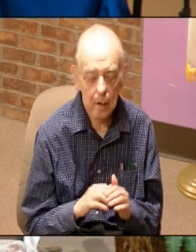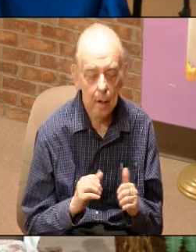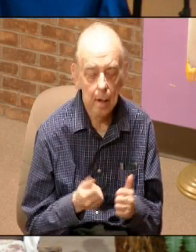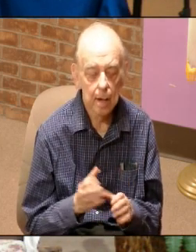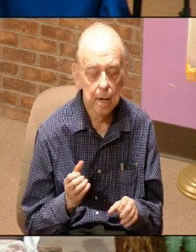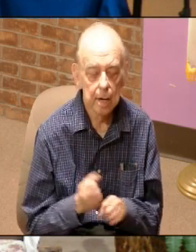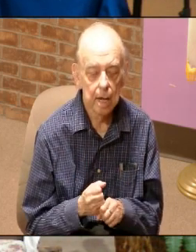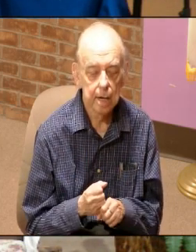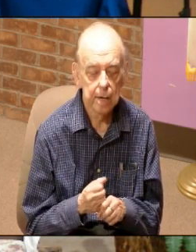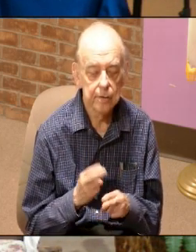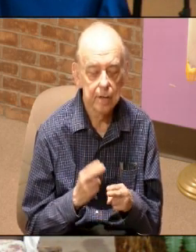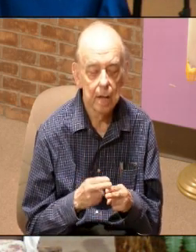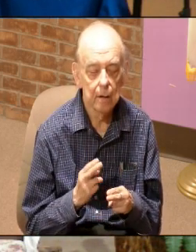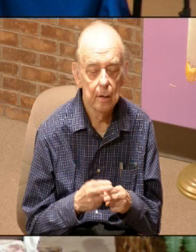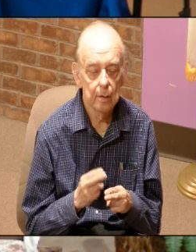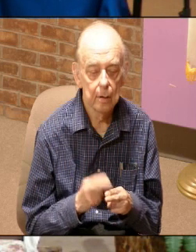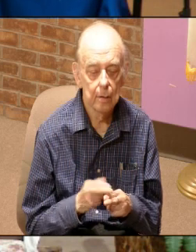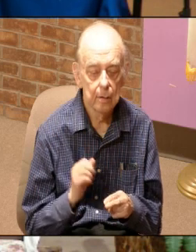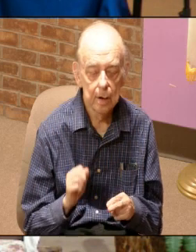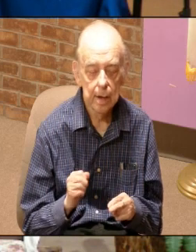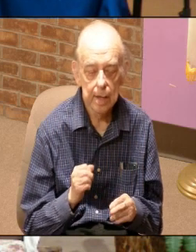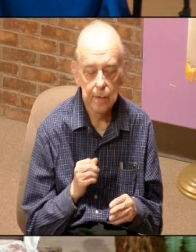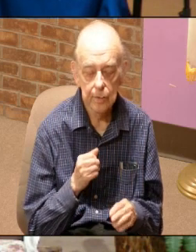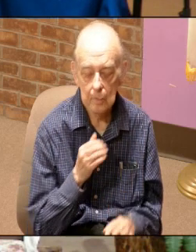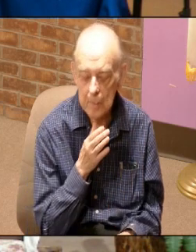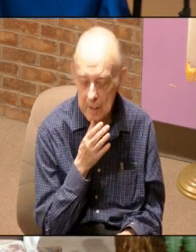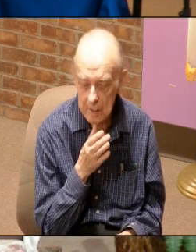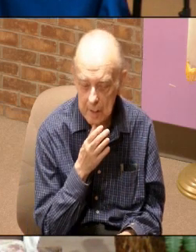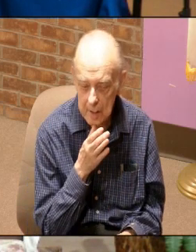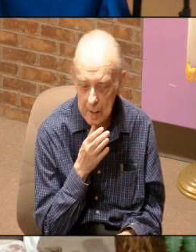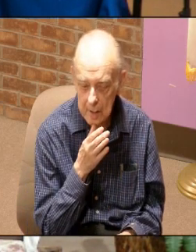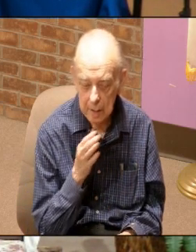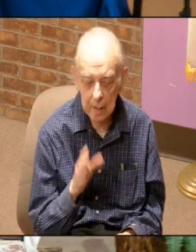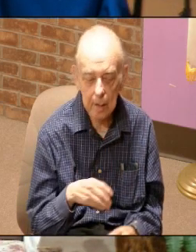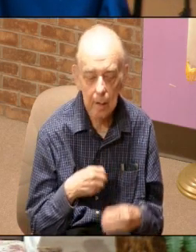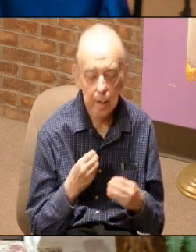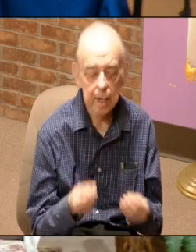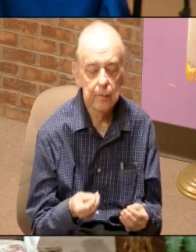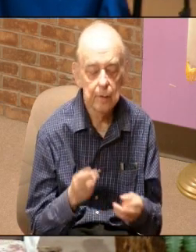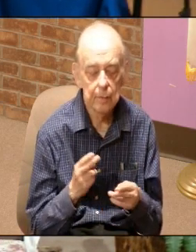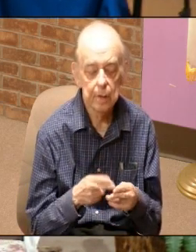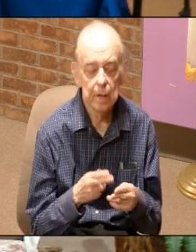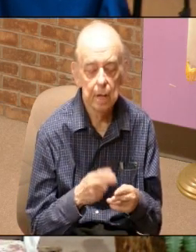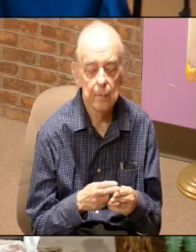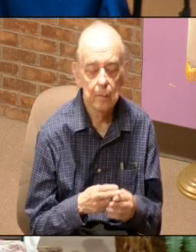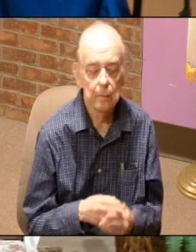got his name his mother even gave him the name